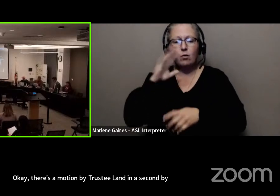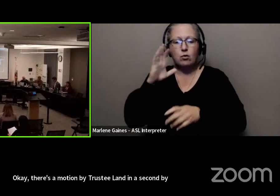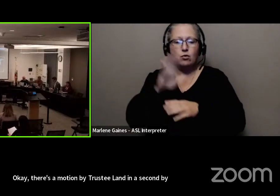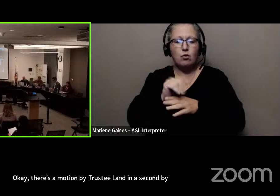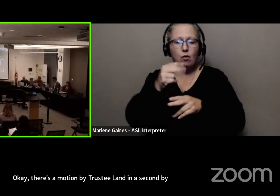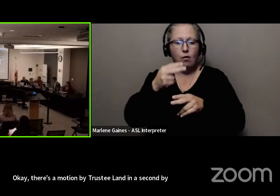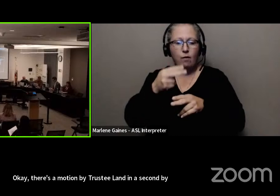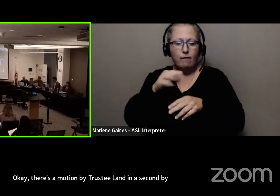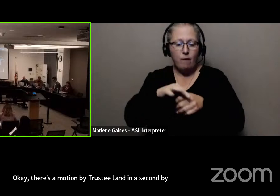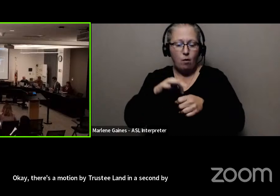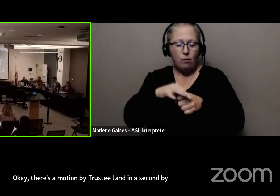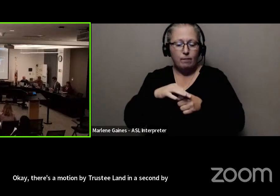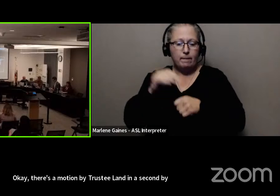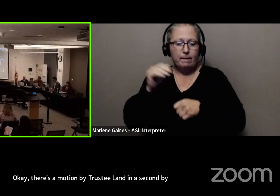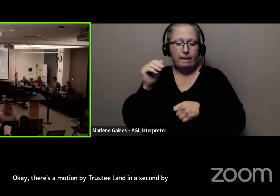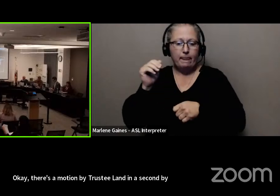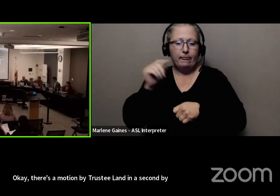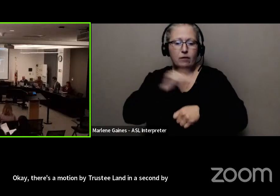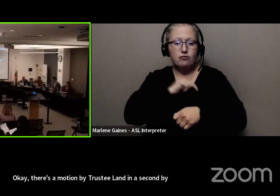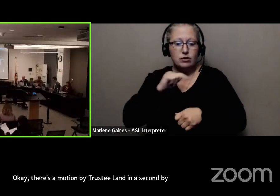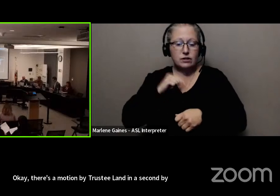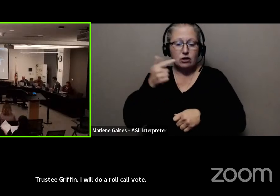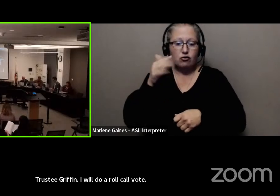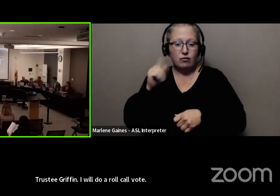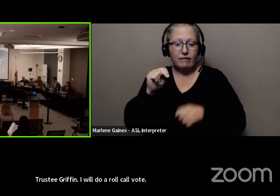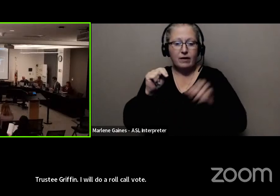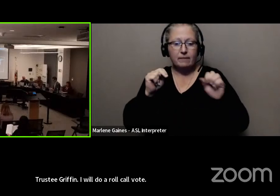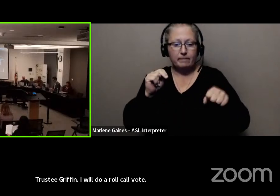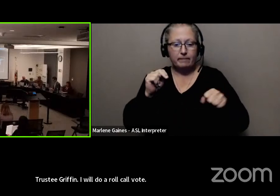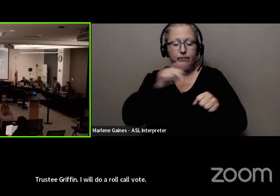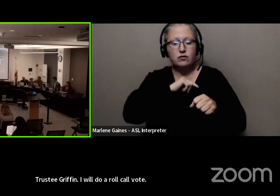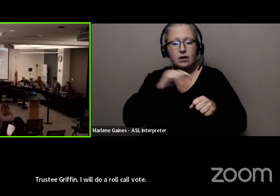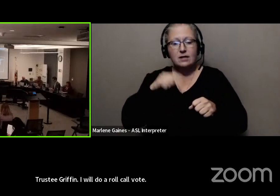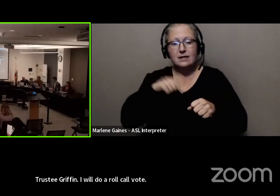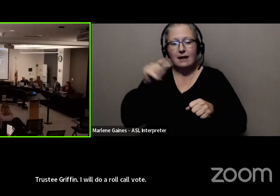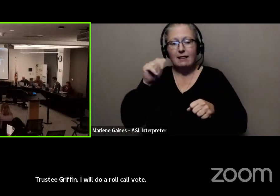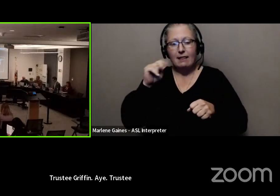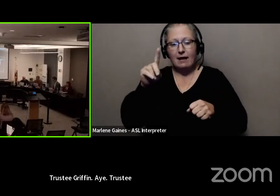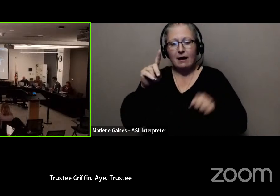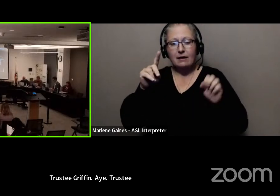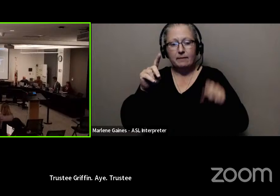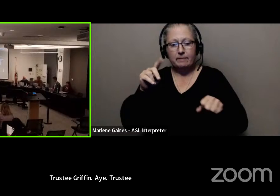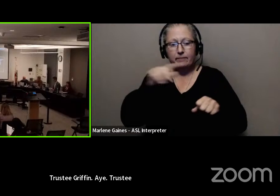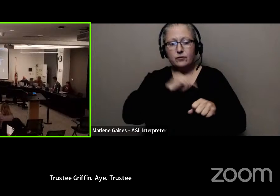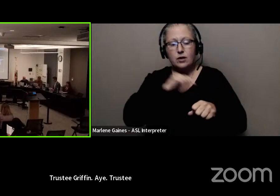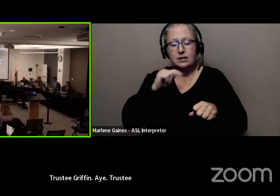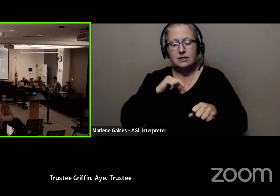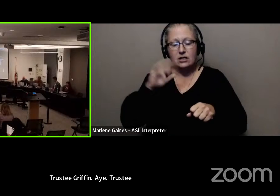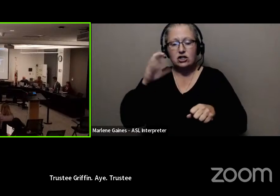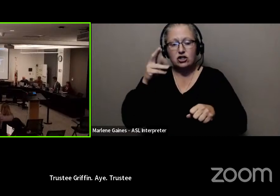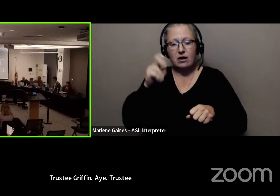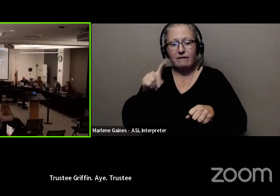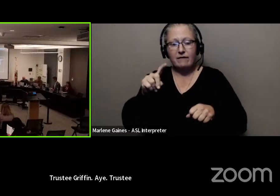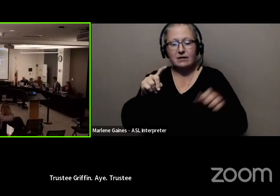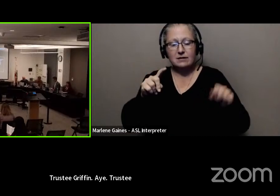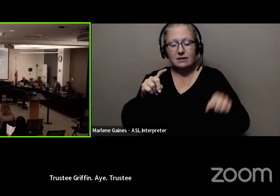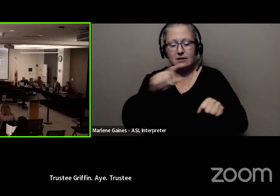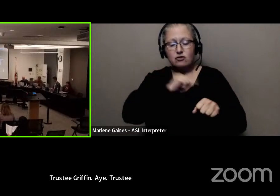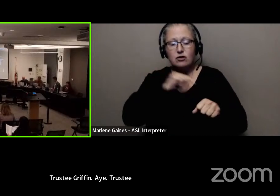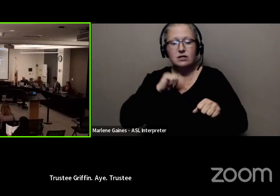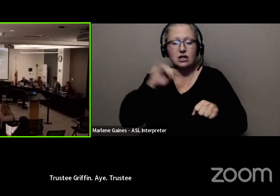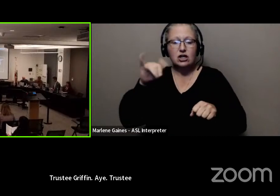call vote. Trustee Griffin? Aye. Trustee Land? Aye. Trustee Chavez? Aye.